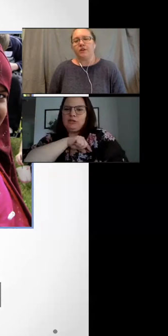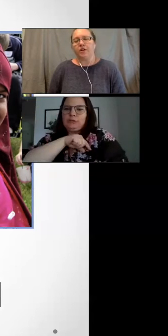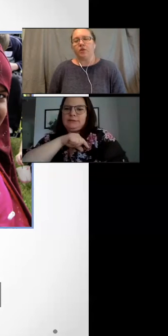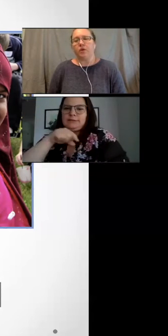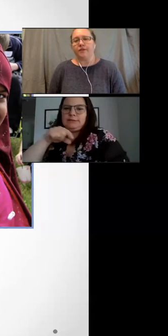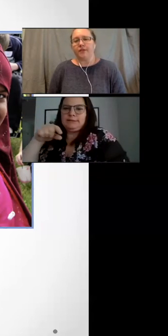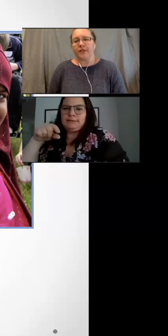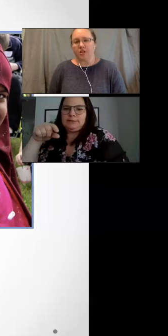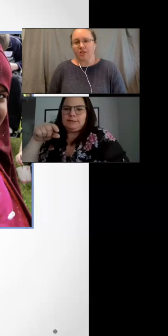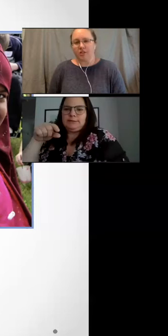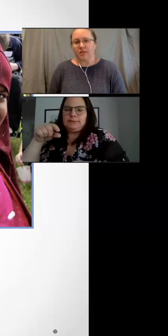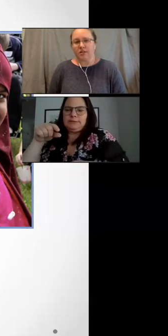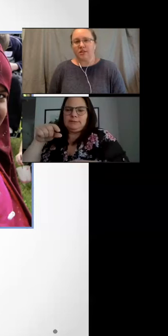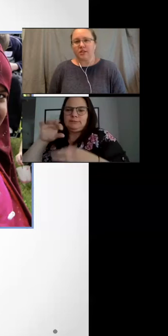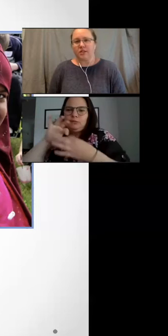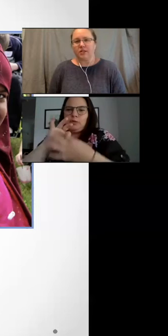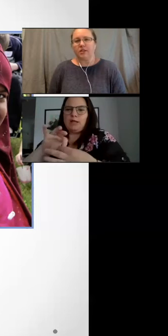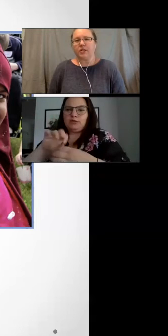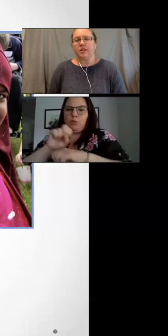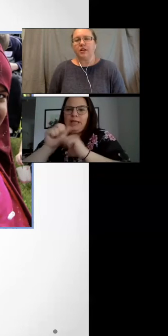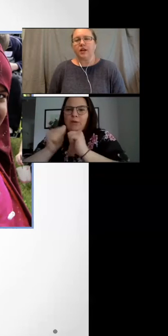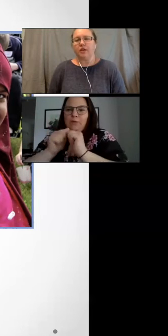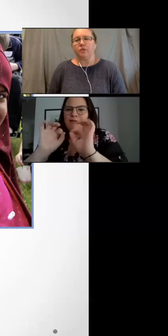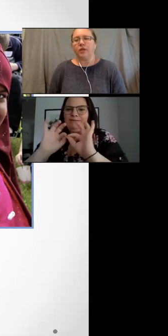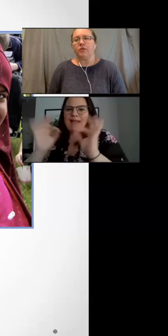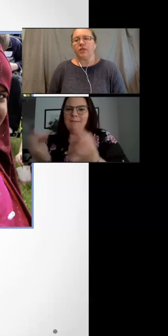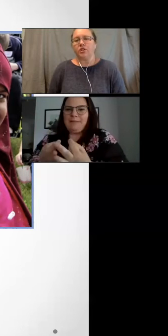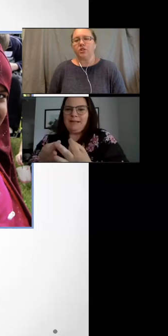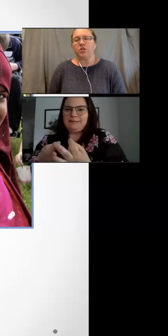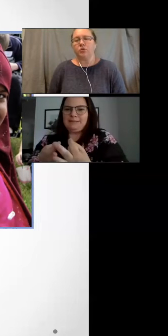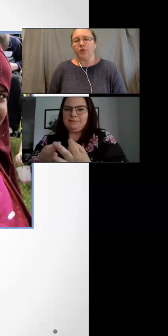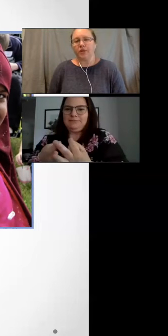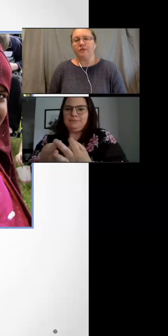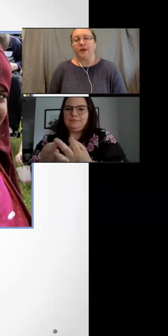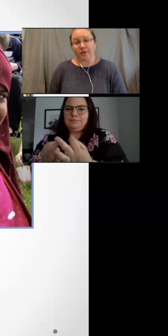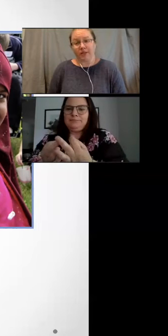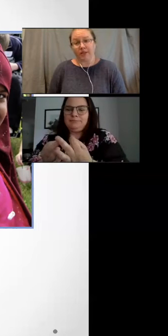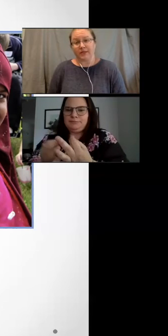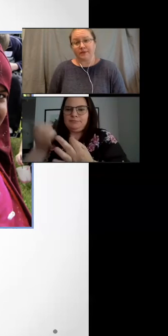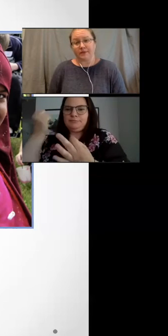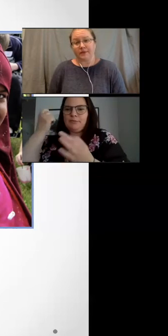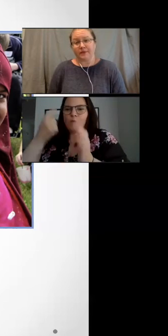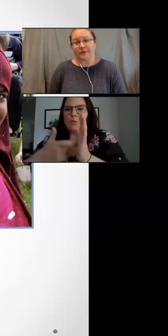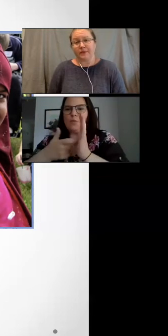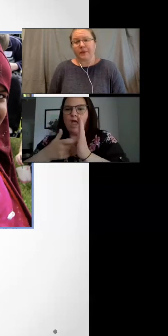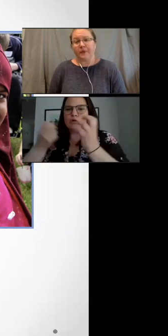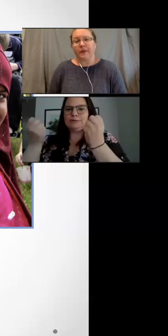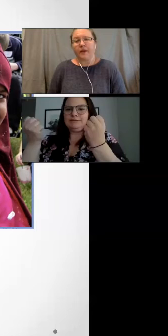on their qualifications in relation to working with families.